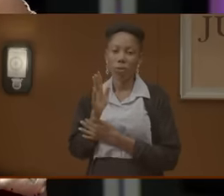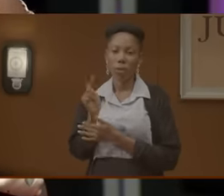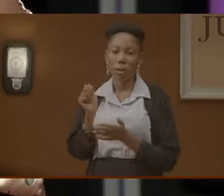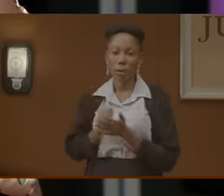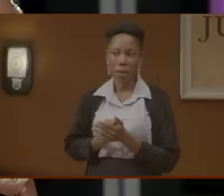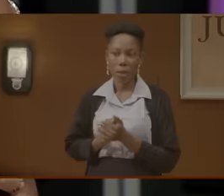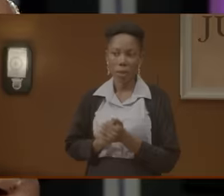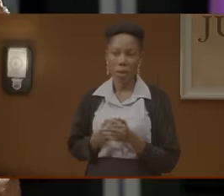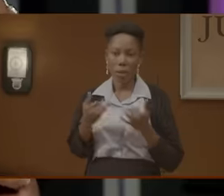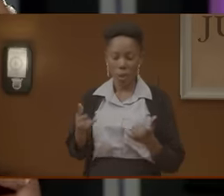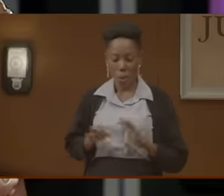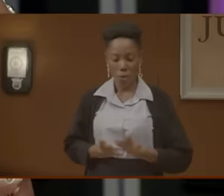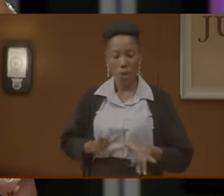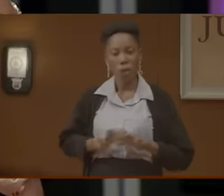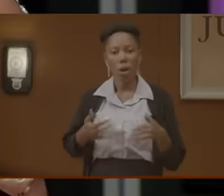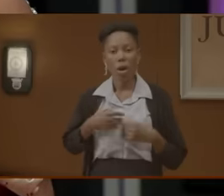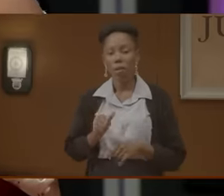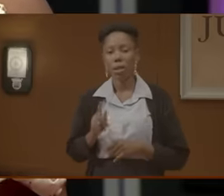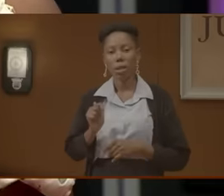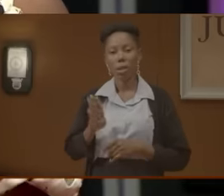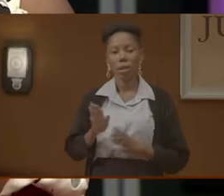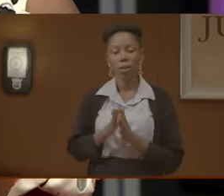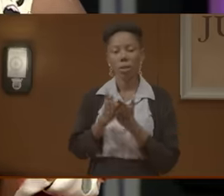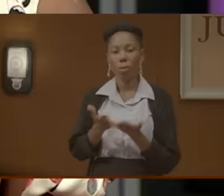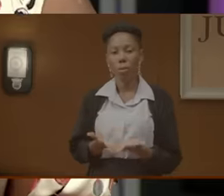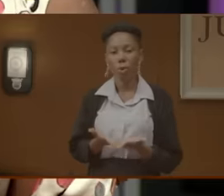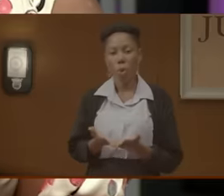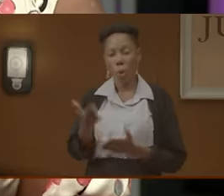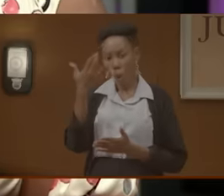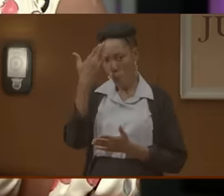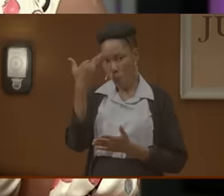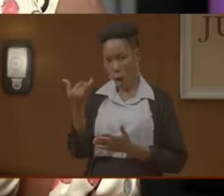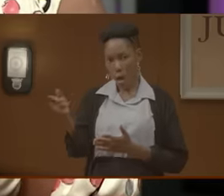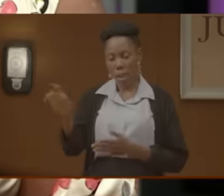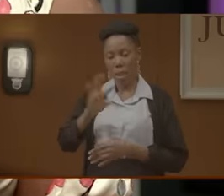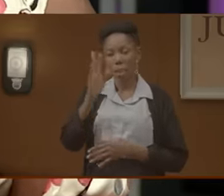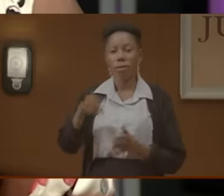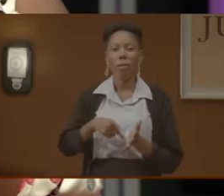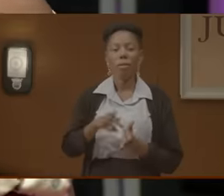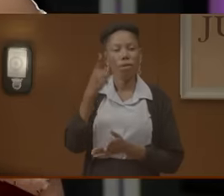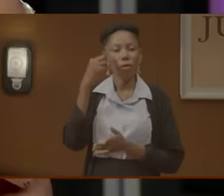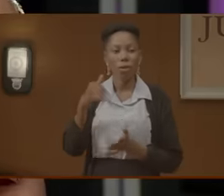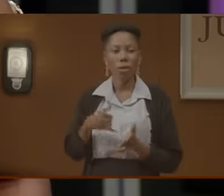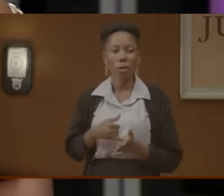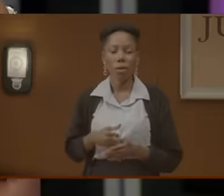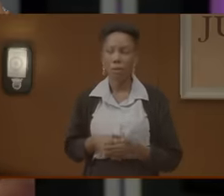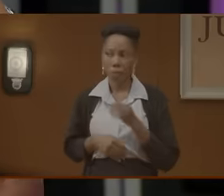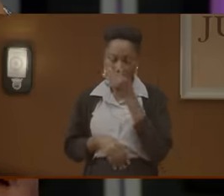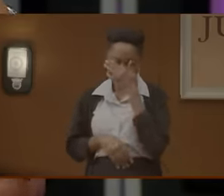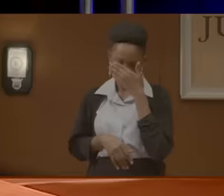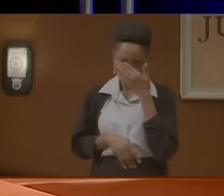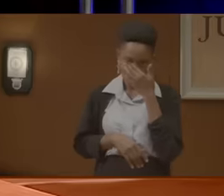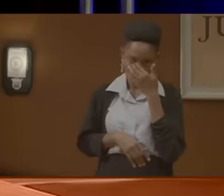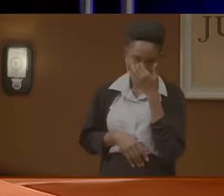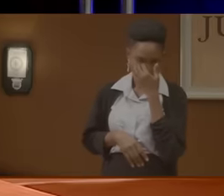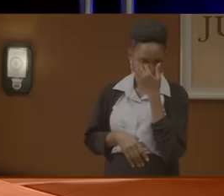now, they don't have textbook, they don't have any book because he never pay anything for this term. What's happening? For them. Okay,